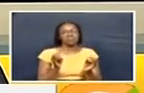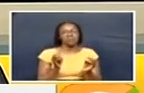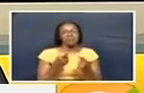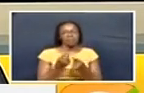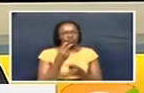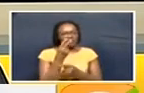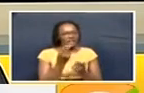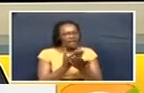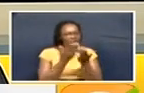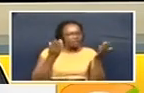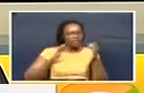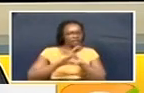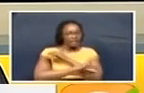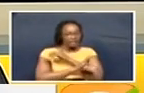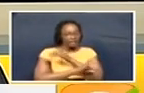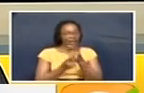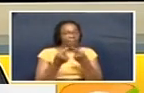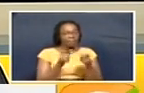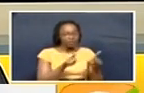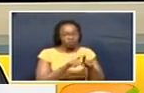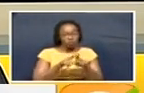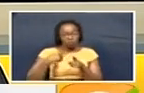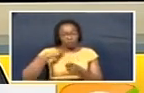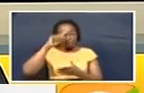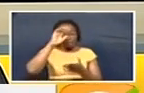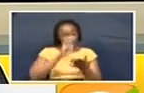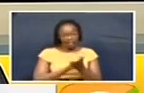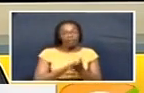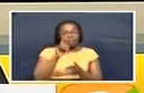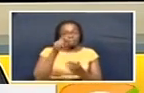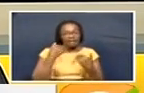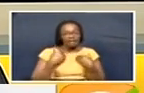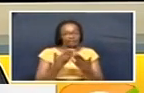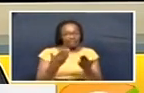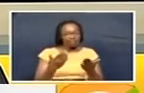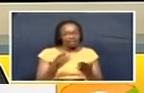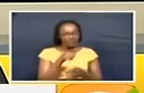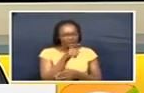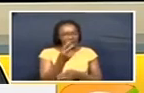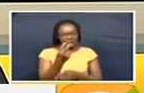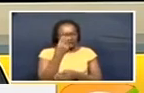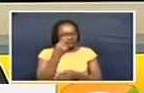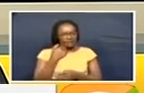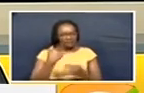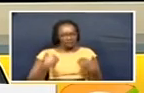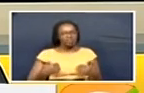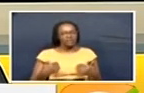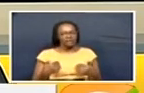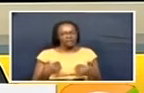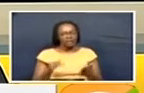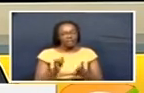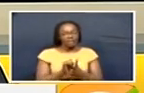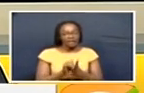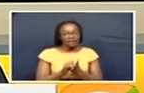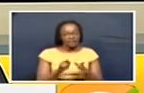the country. But I also believe there must be something they've seen in me, which also the